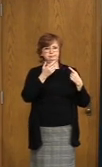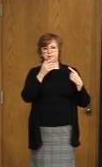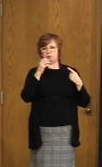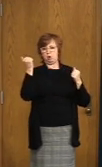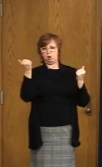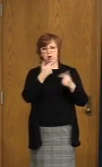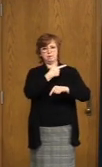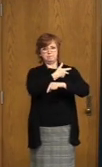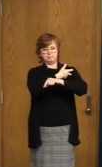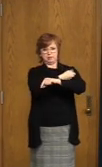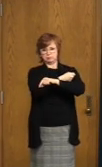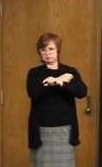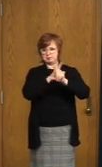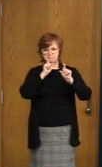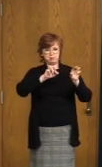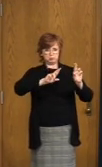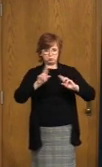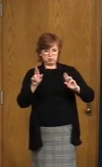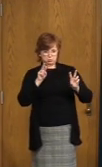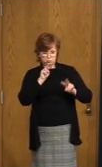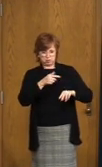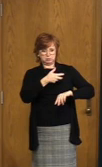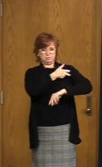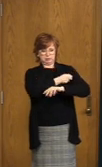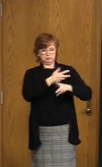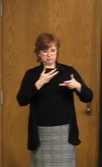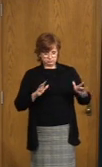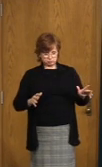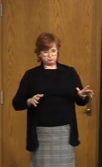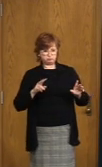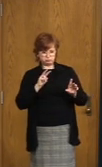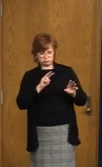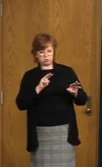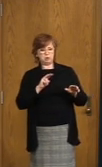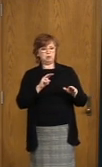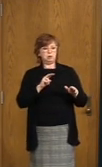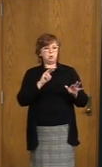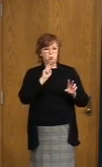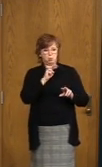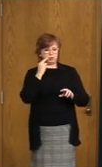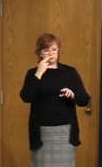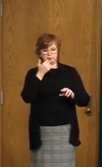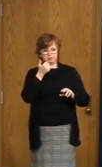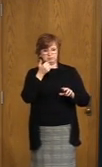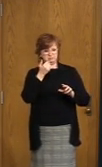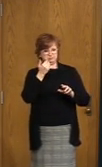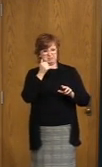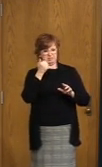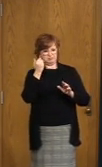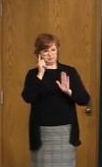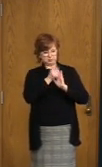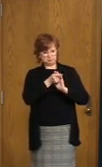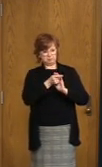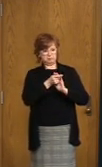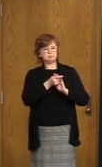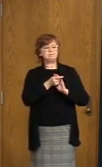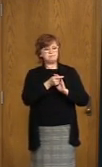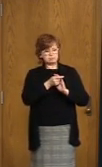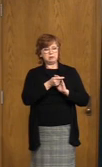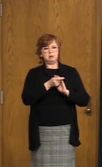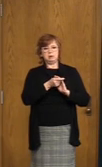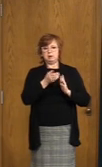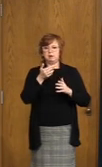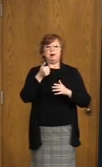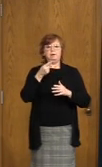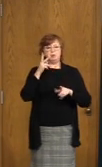other vaccine, and we investigate that and we report that nationally, and adverse events are reported nationally now. So we get daily updates,